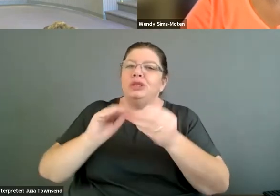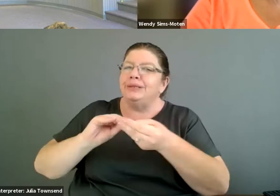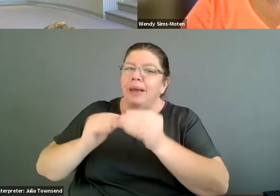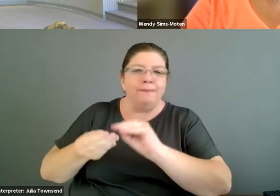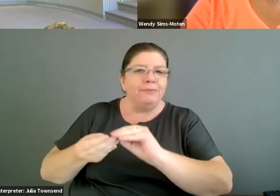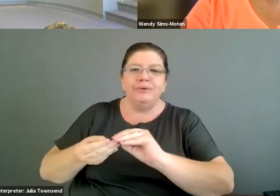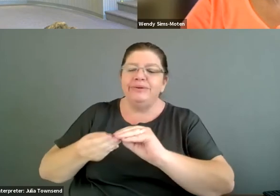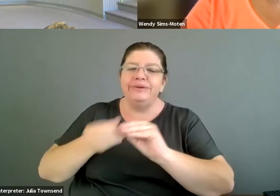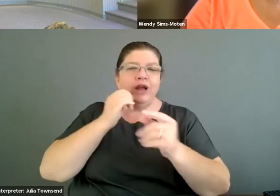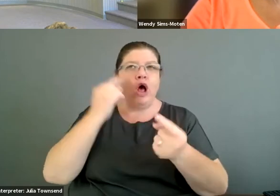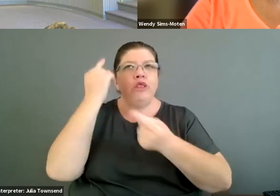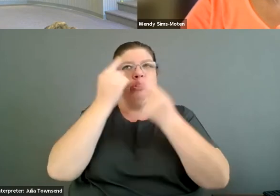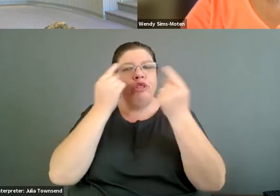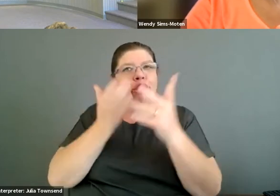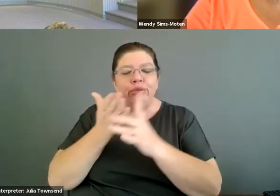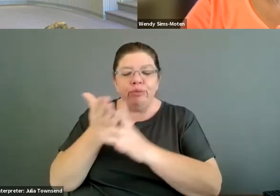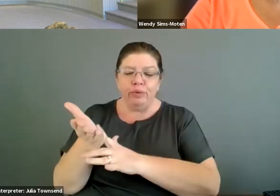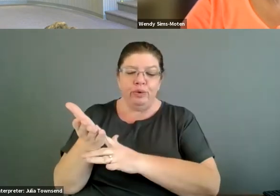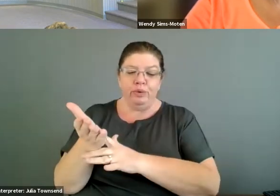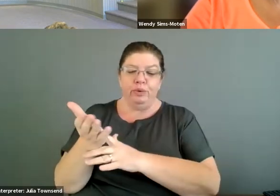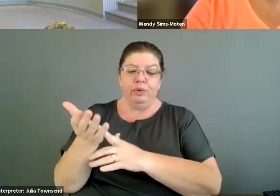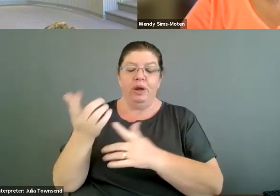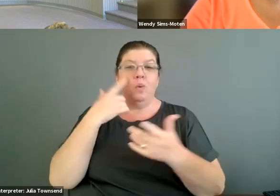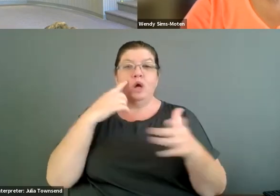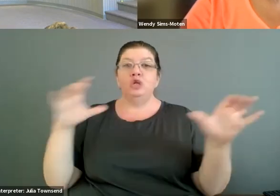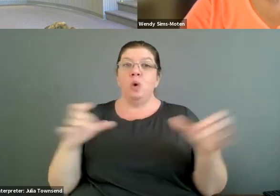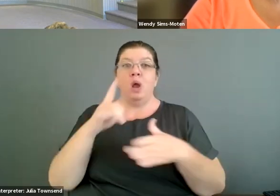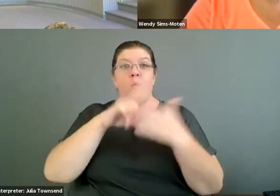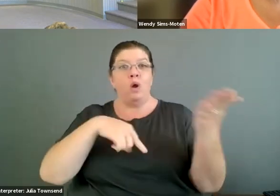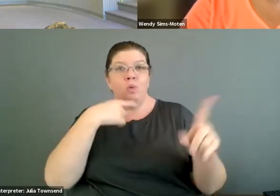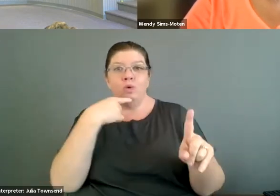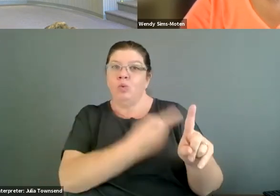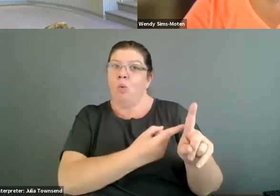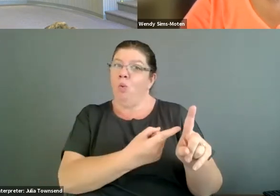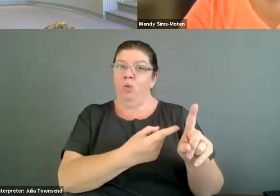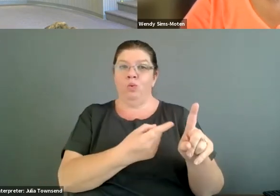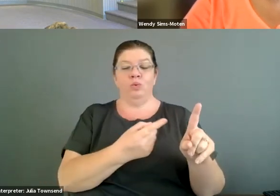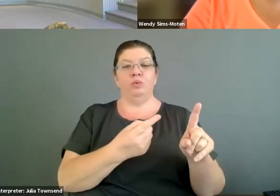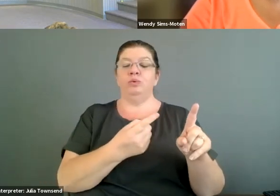This was not well thought out. This was doing what you're told.